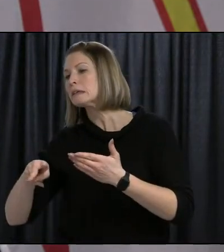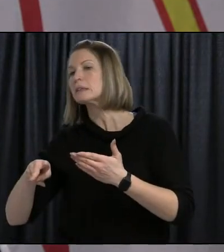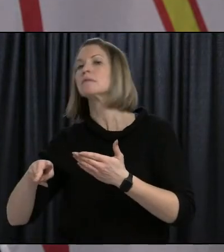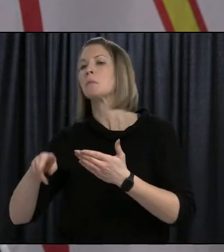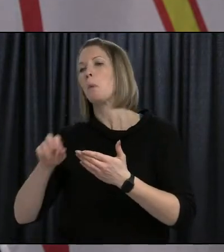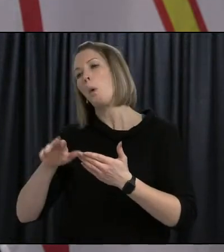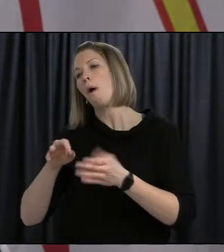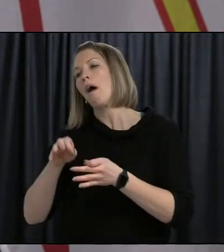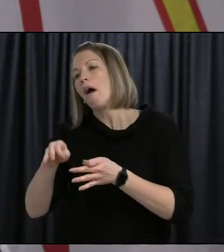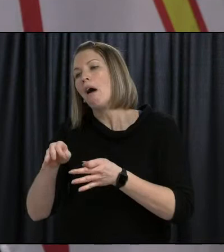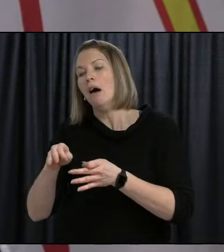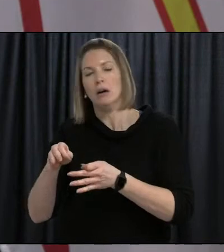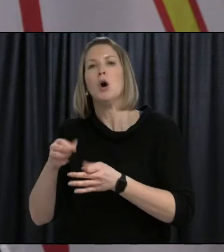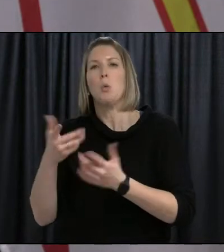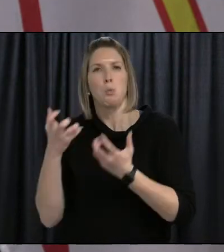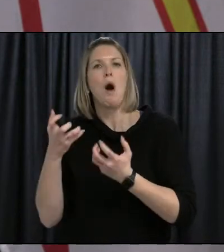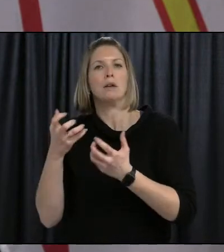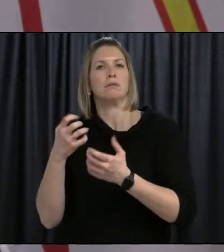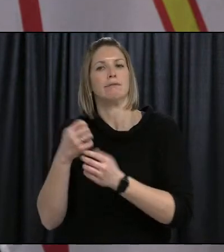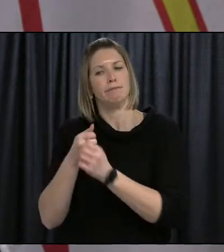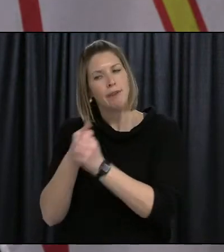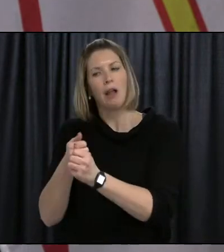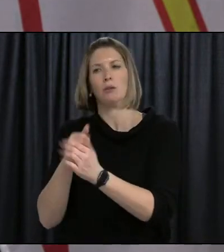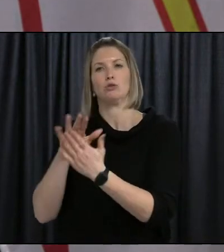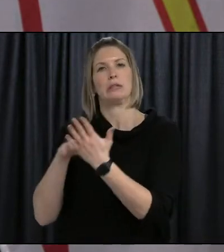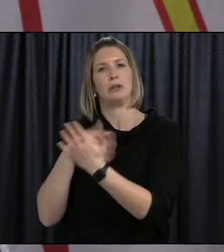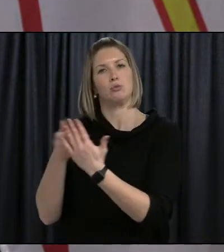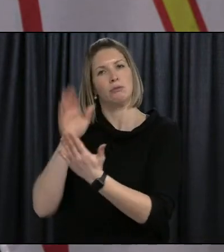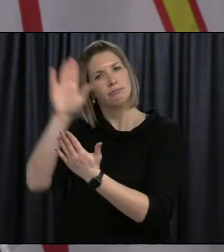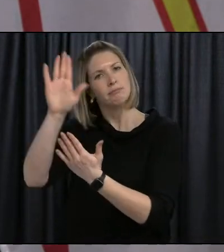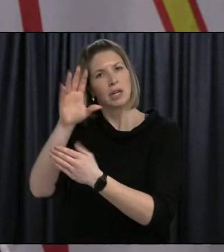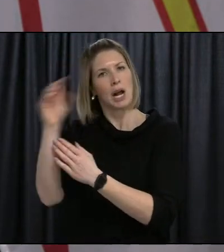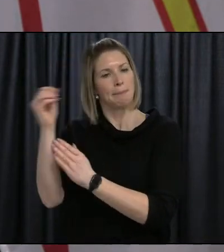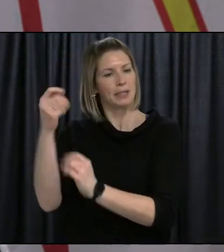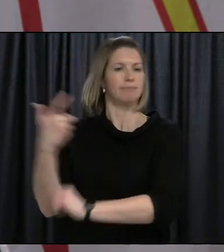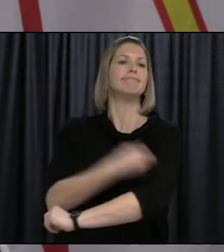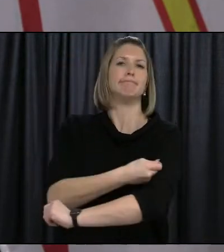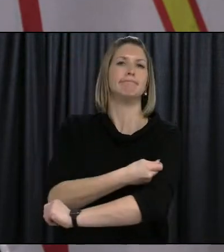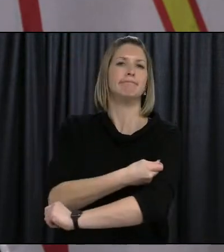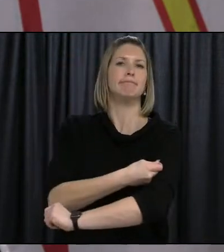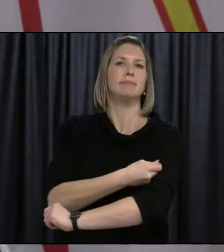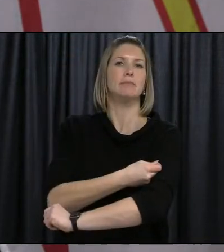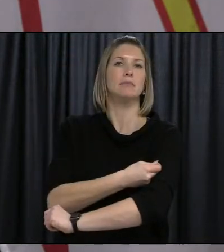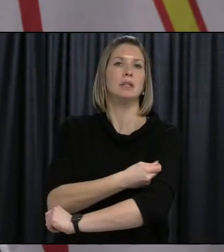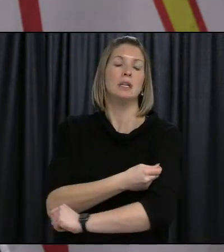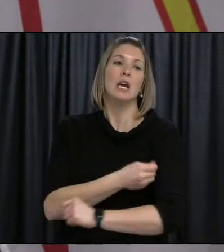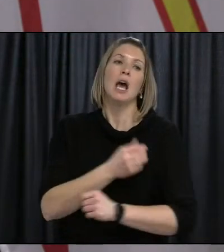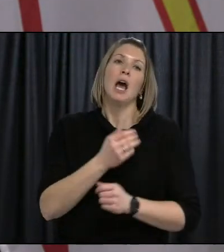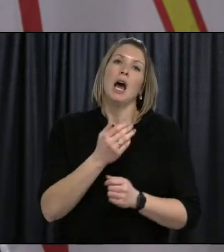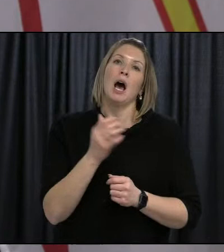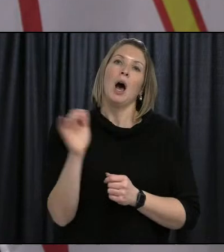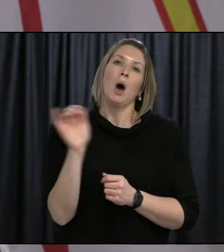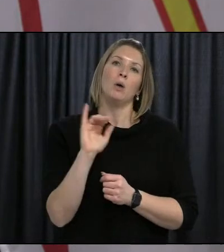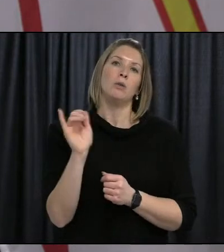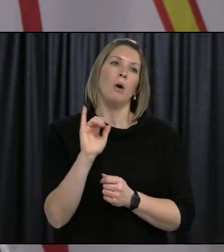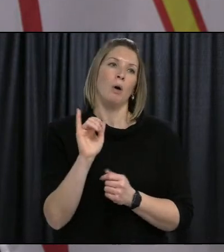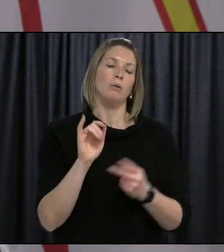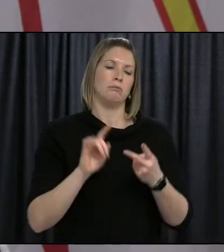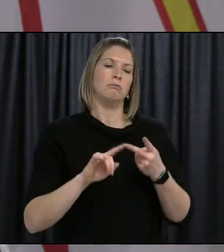can be, these schedules can have bumps in the road, and we want to make sure that we're